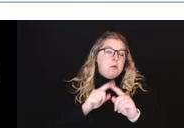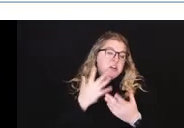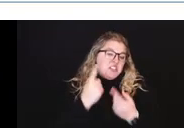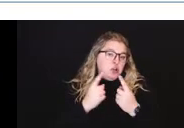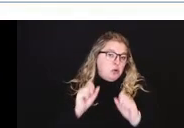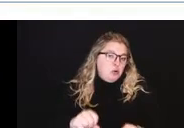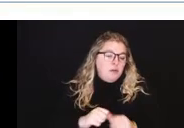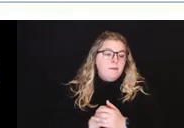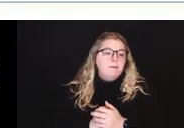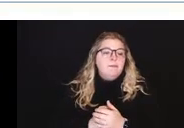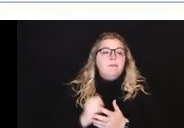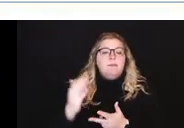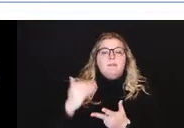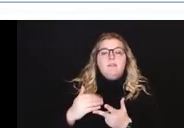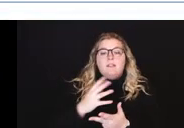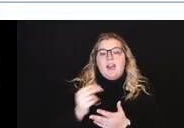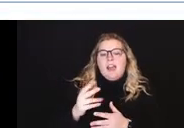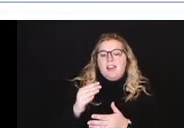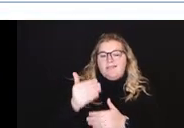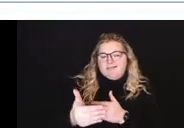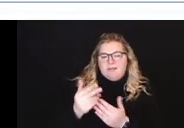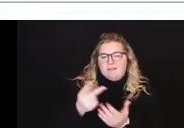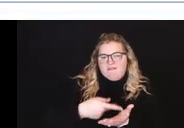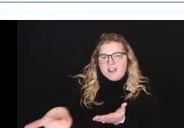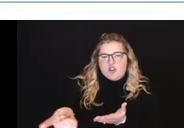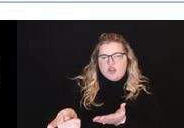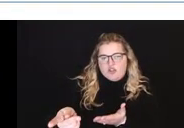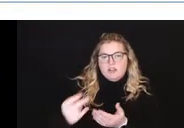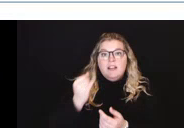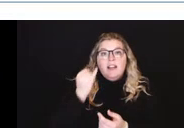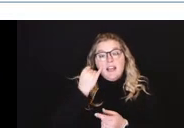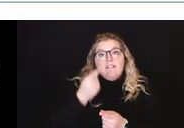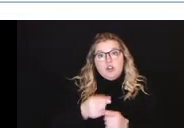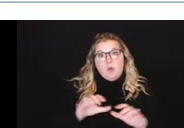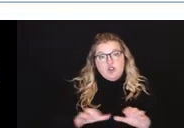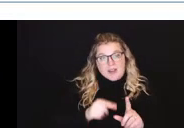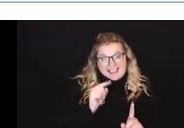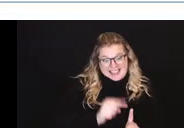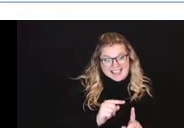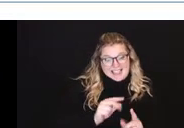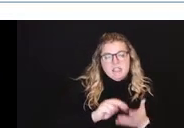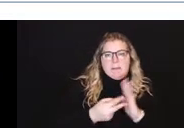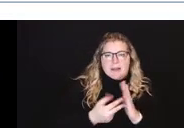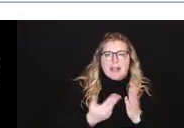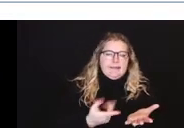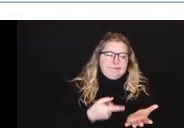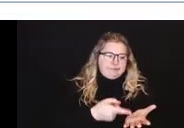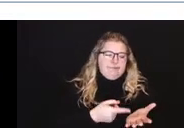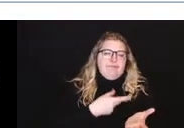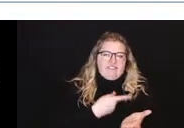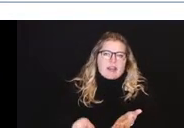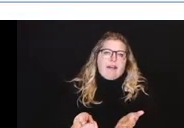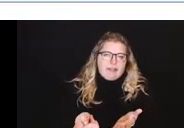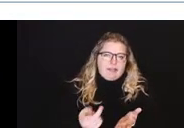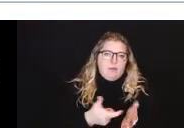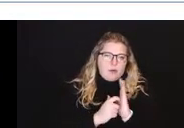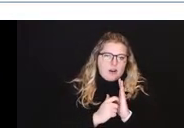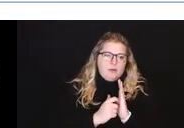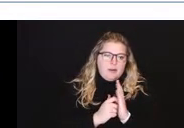then next are failures. If you're doing this thing, you're probably almost certainly failing this requirement. And so those are